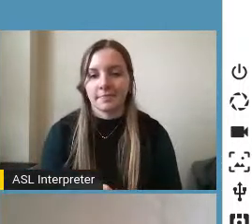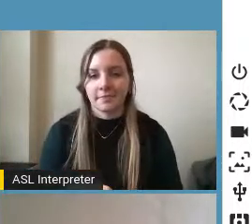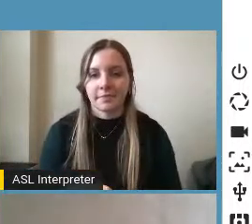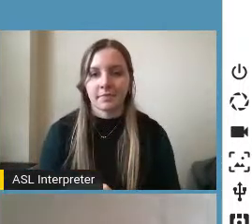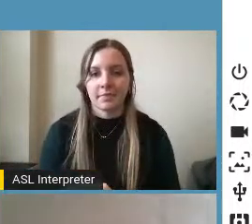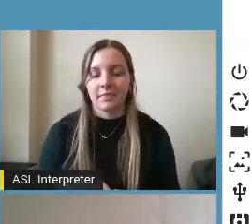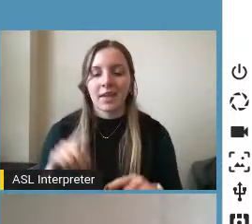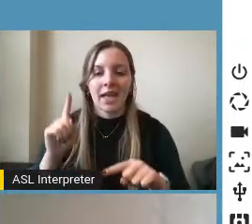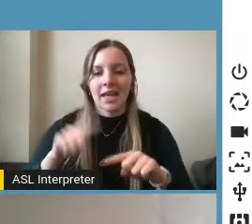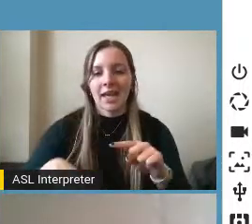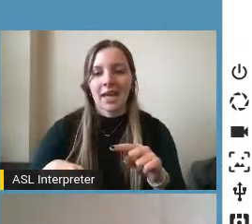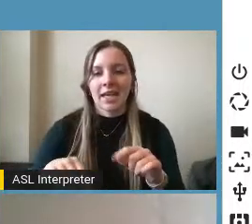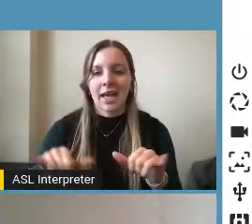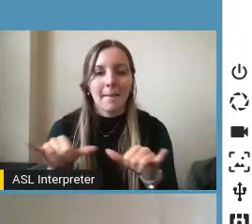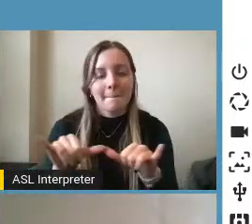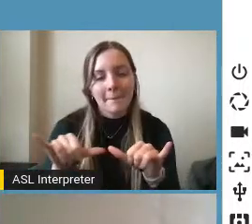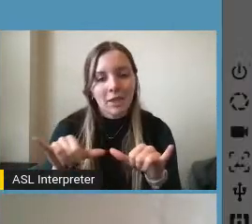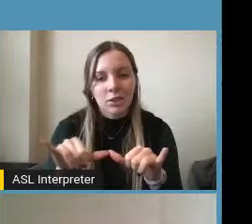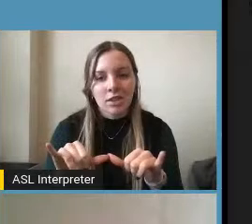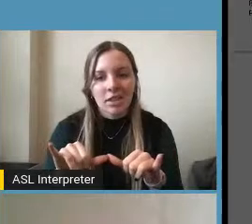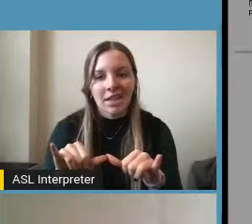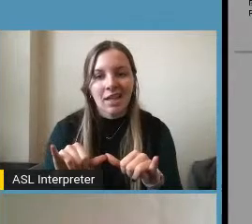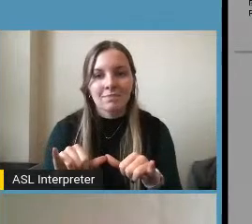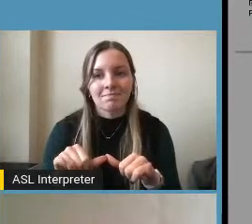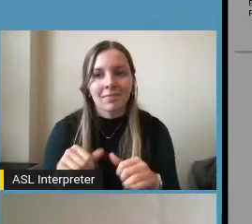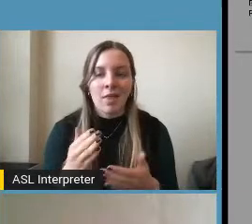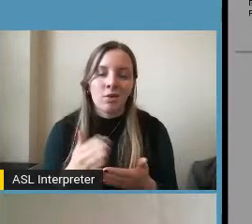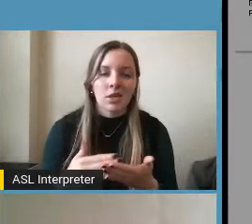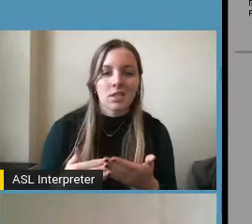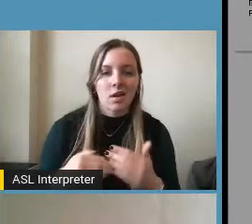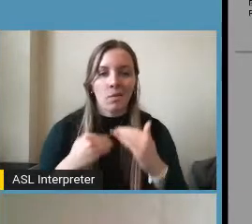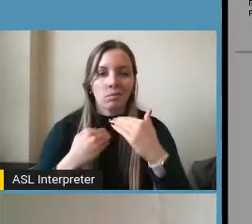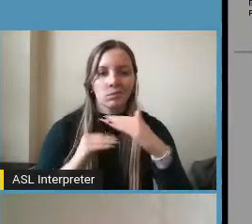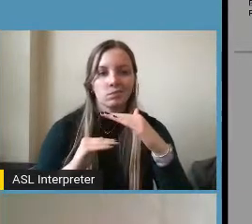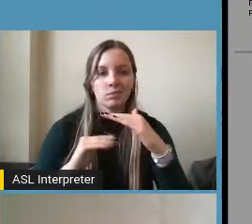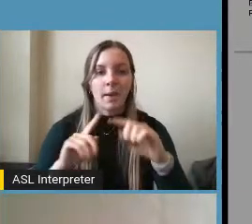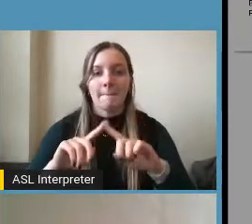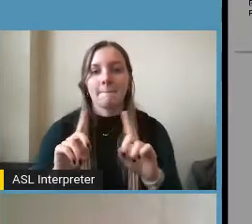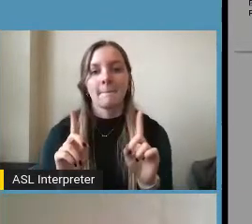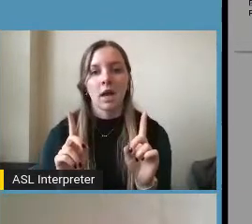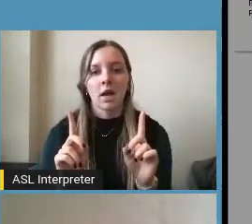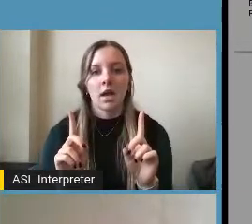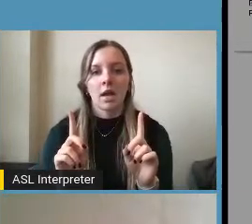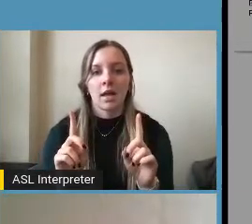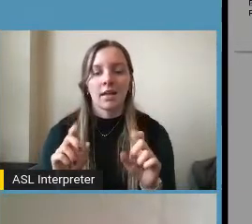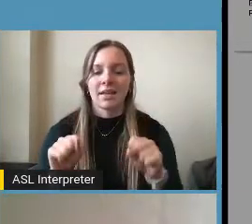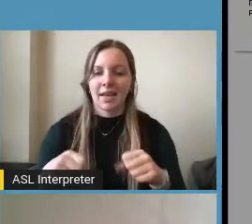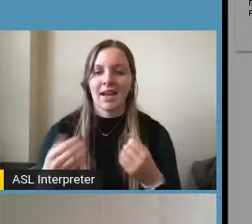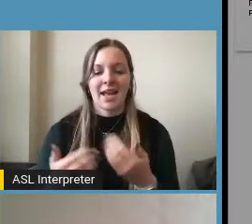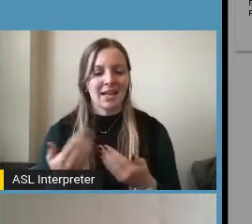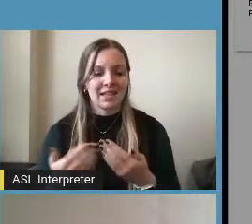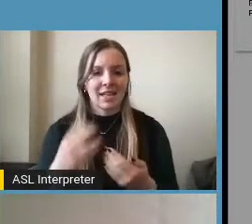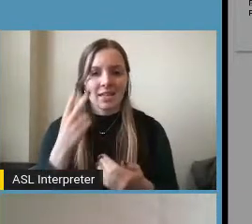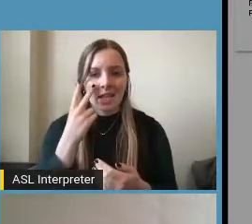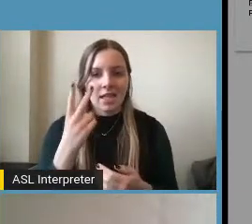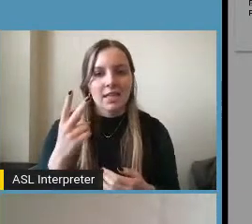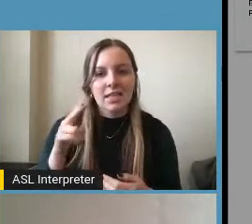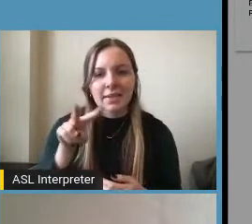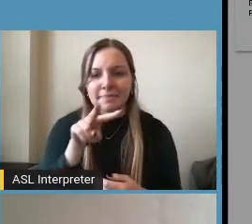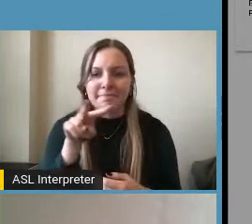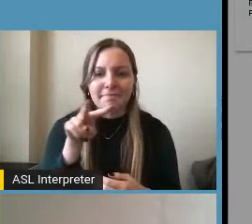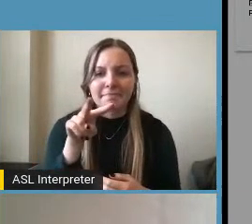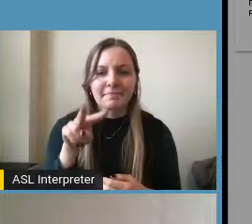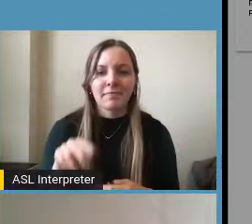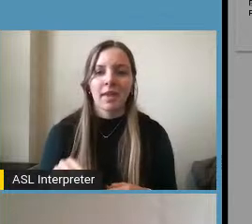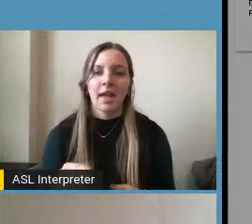some other limitations to what I can do. But as a visualization, as a way to easily just share some information, this could